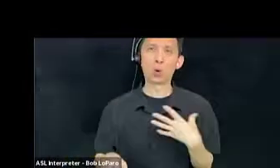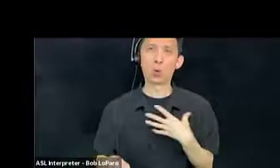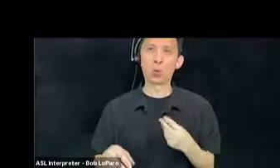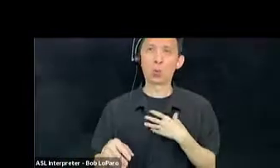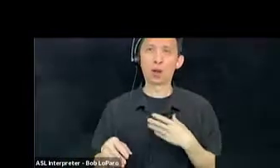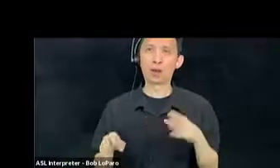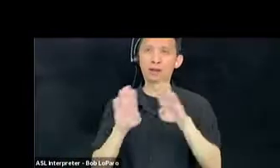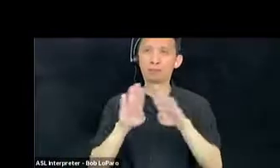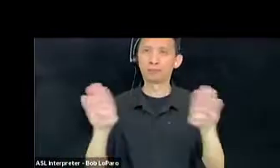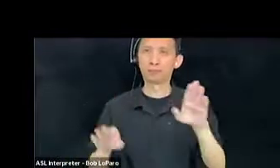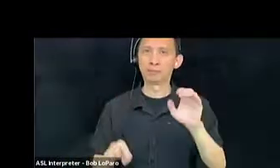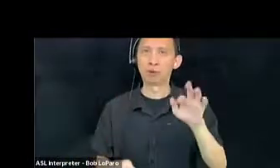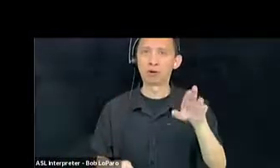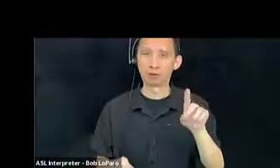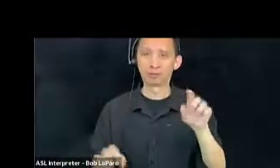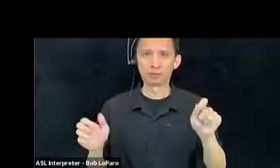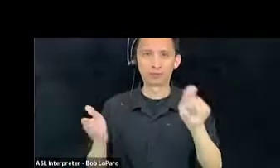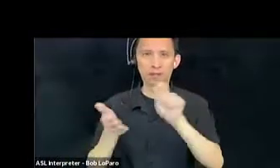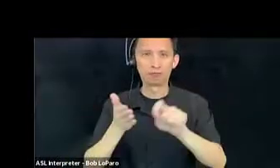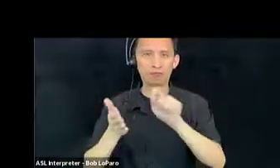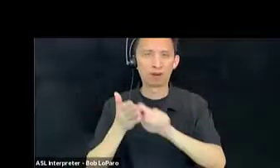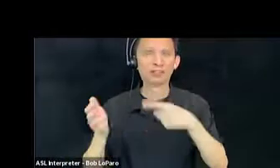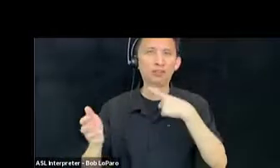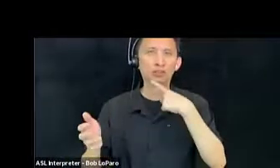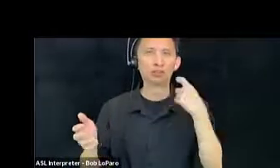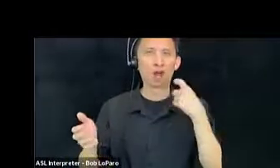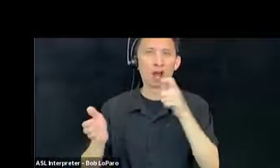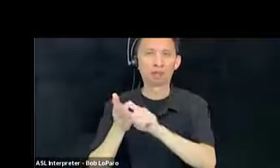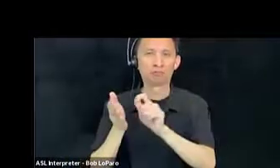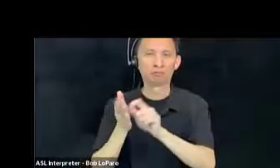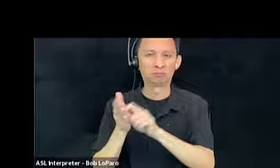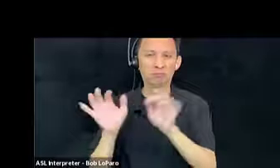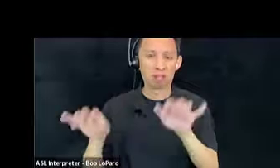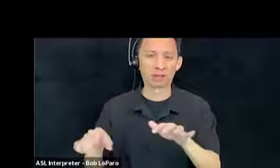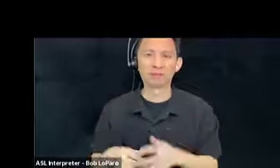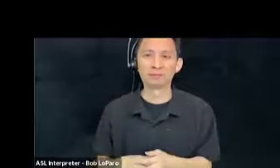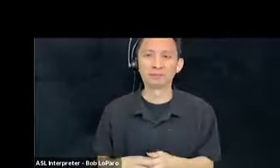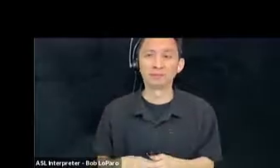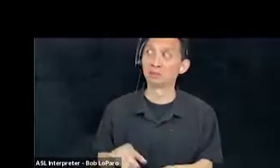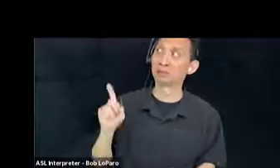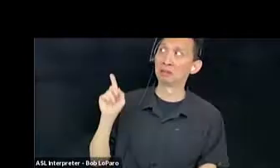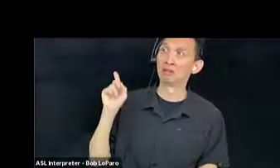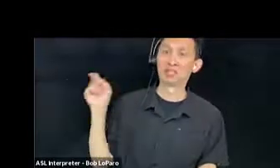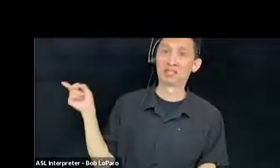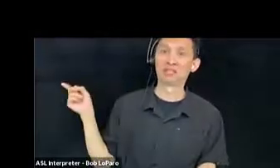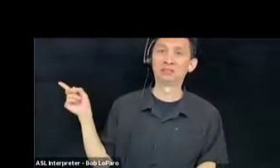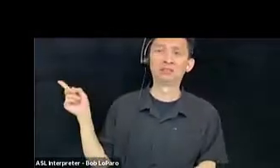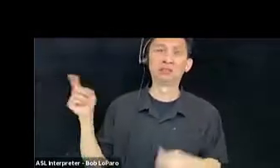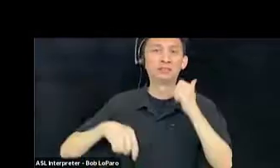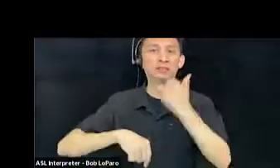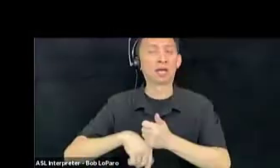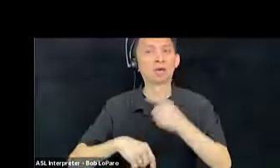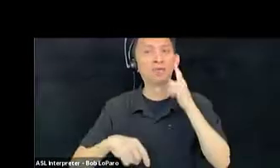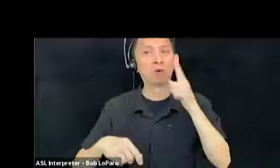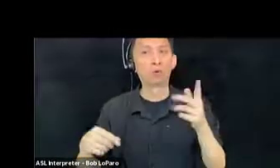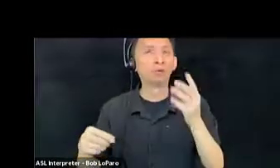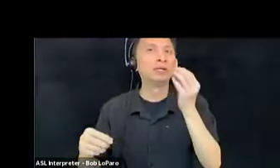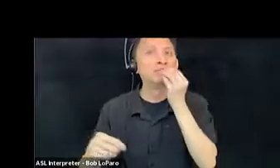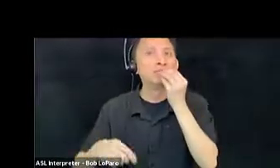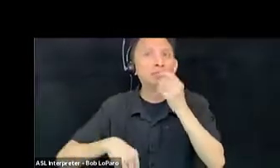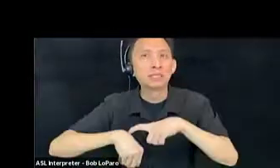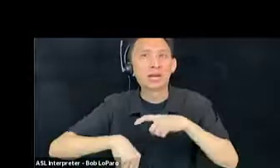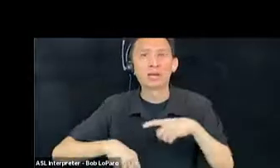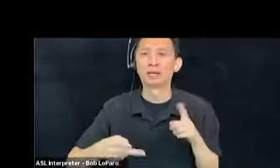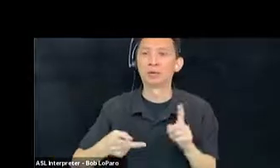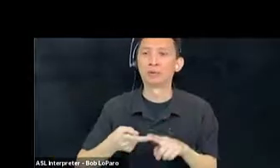But this is looking like it was particularly used for mealtime and possibly maybe some choice time. And so she may, you know, the student